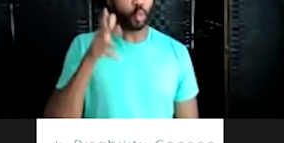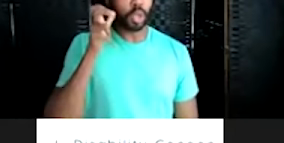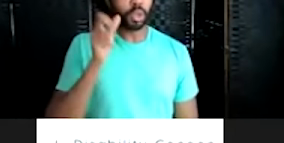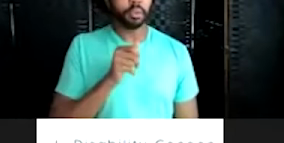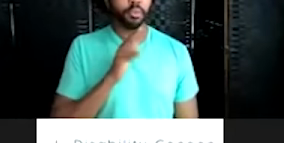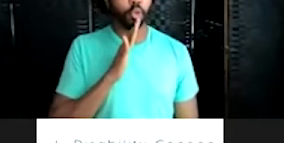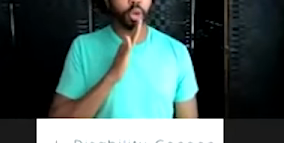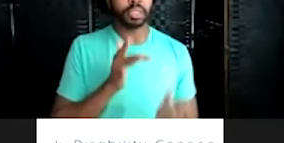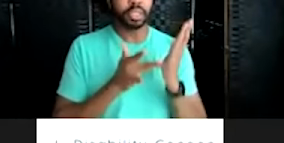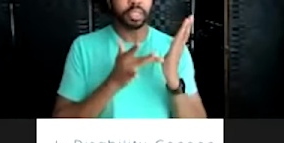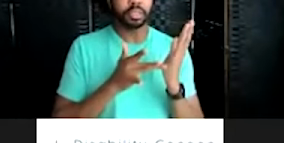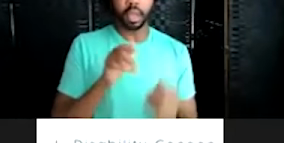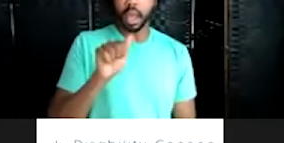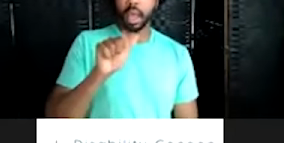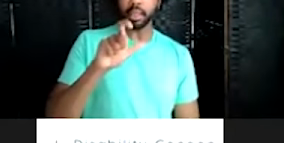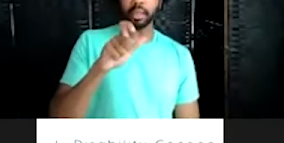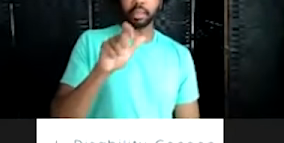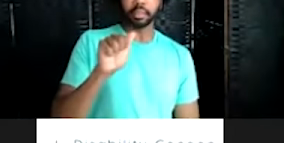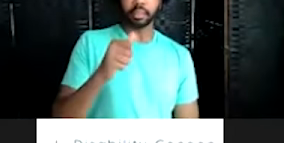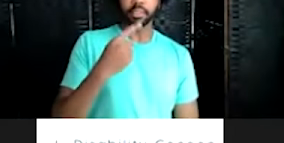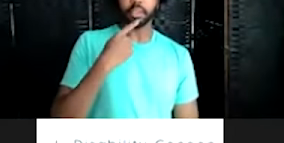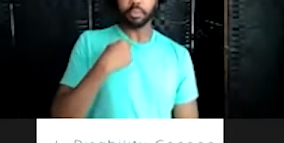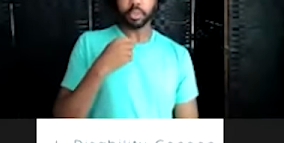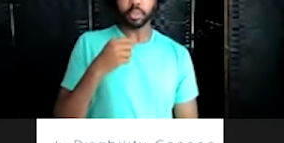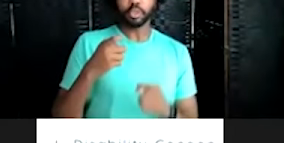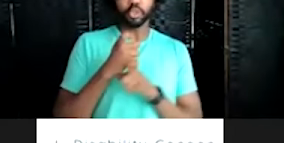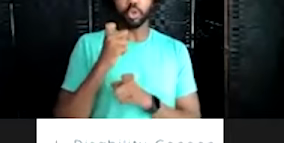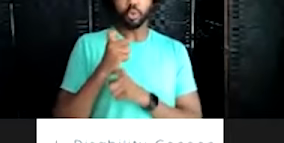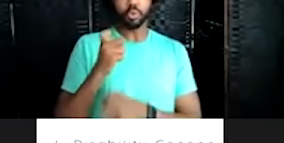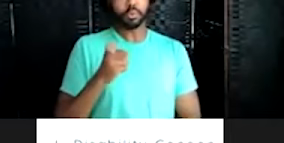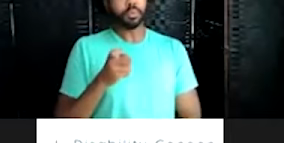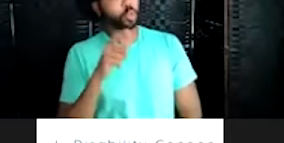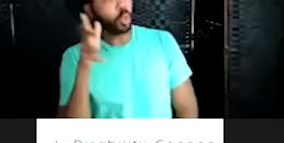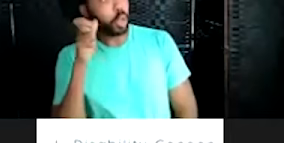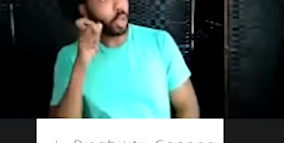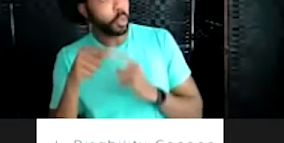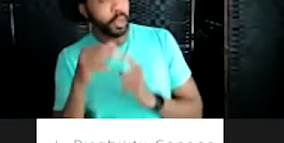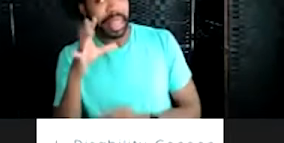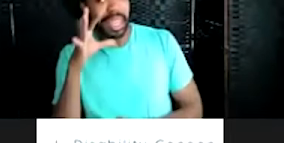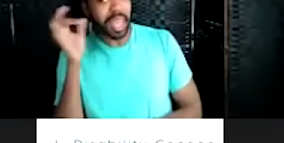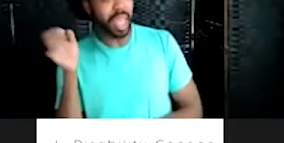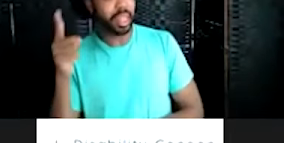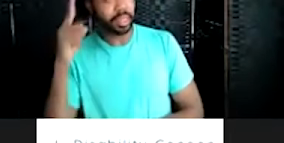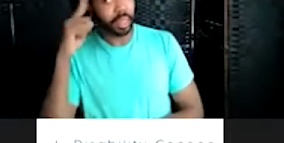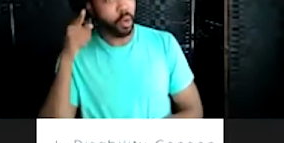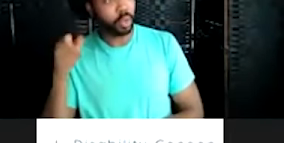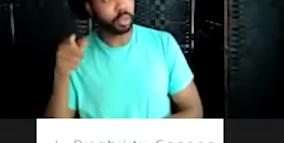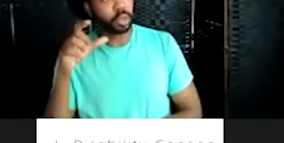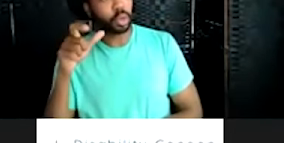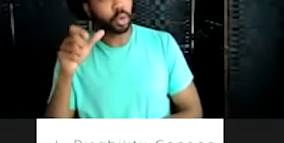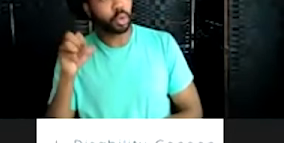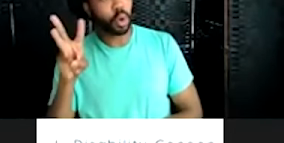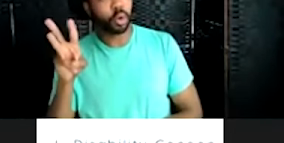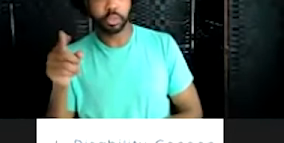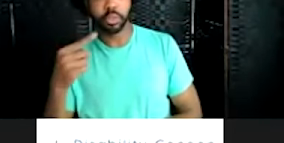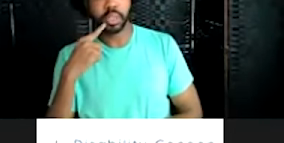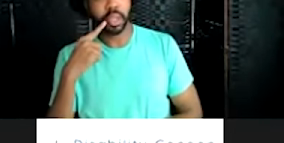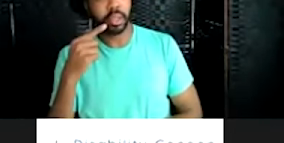Did you hear about the cat who thought she was a crow? She kept saying, paw, paw.